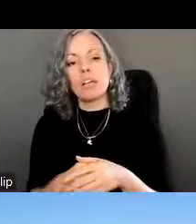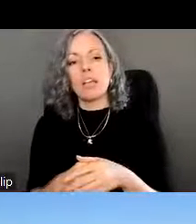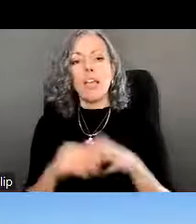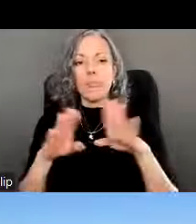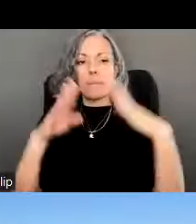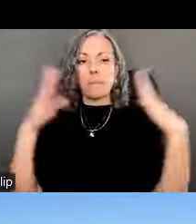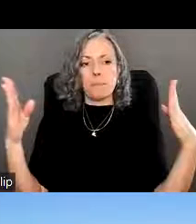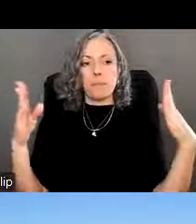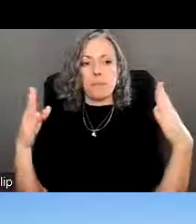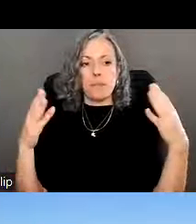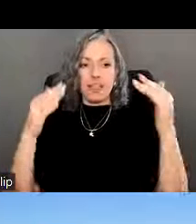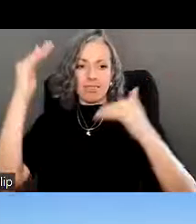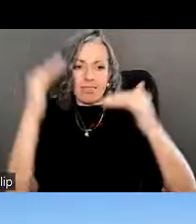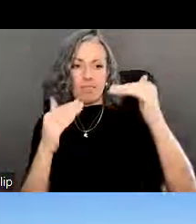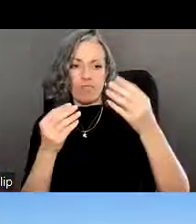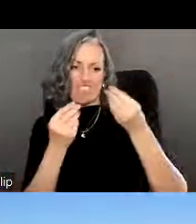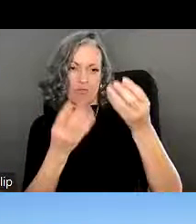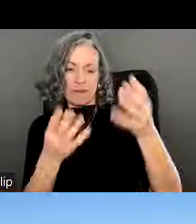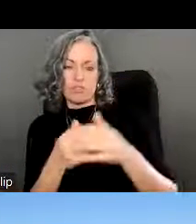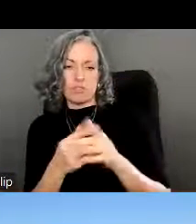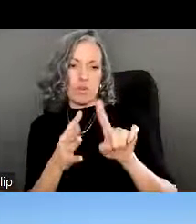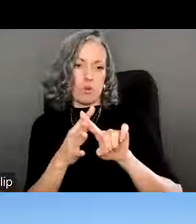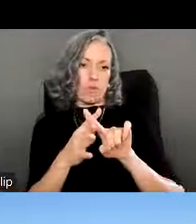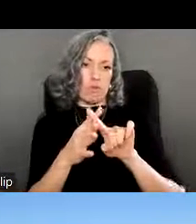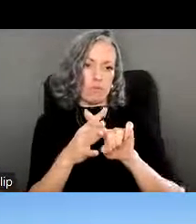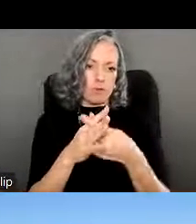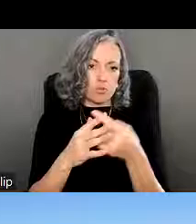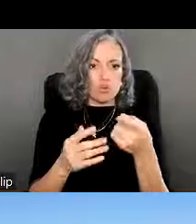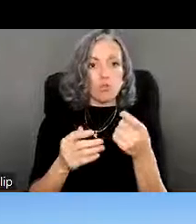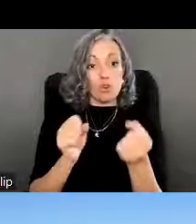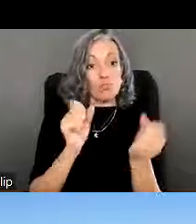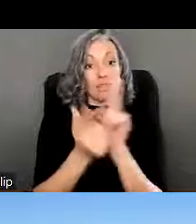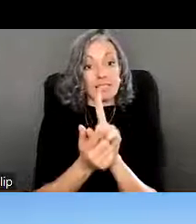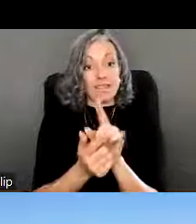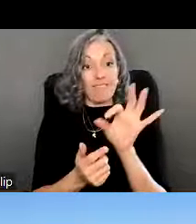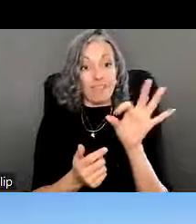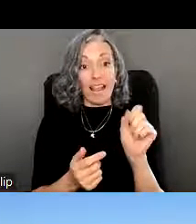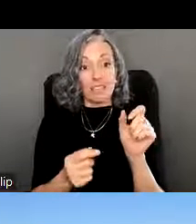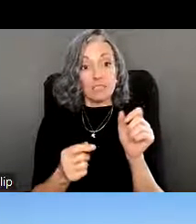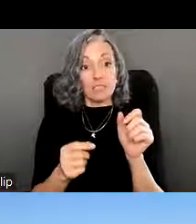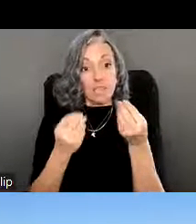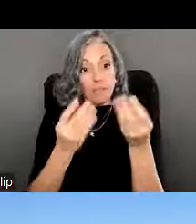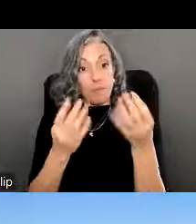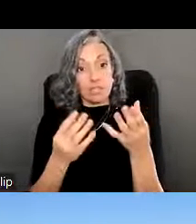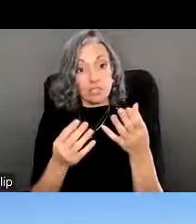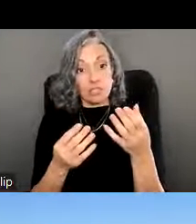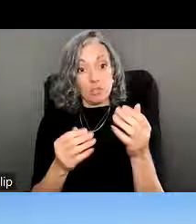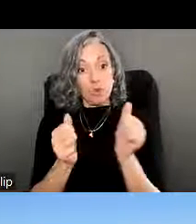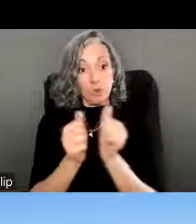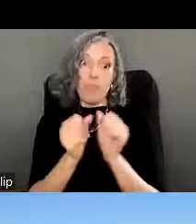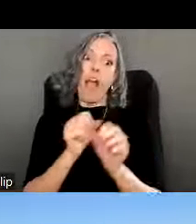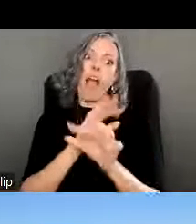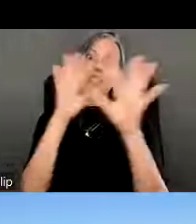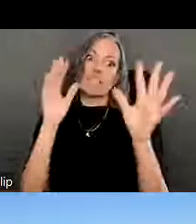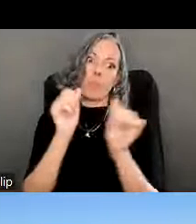level of content. First, we start to translate our fact sheets with the ones that are going to get obviously the